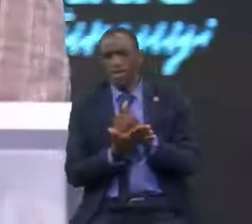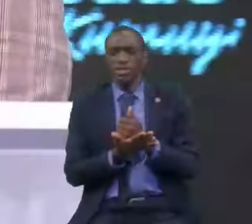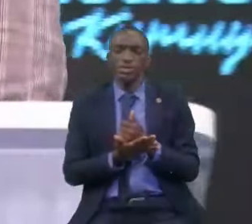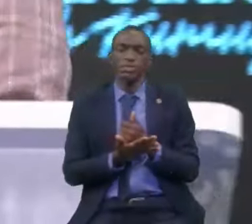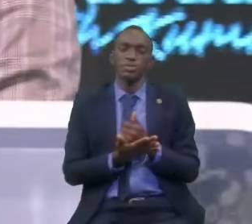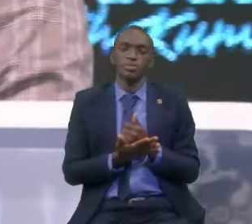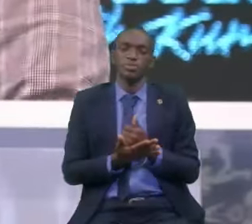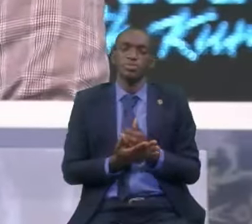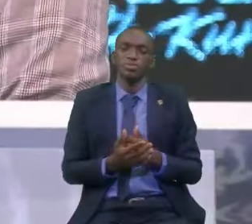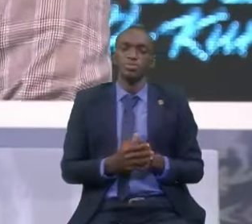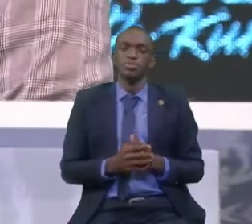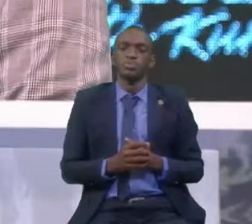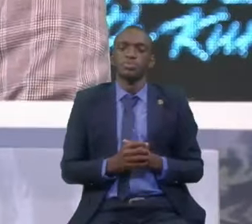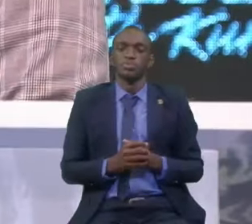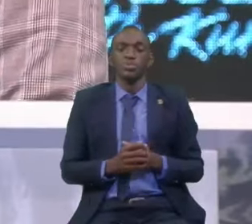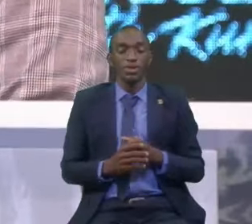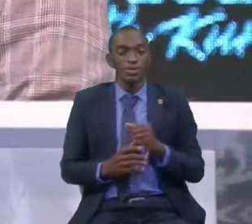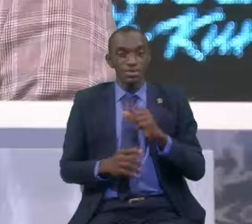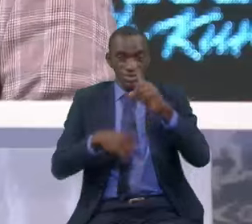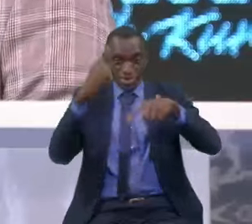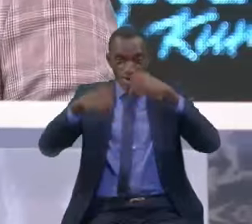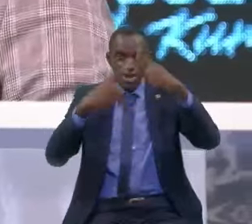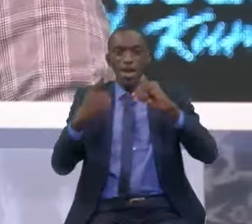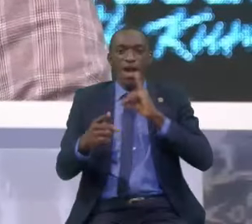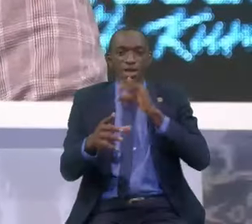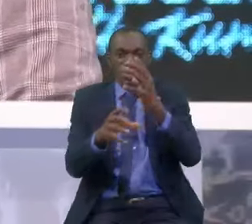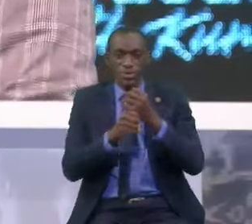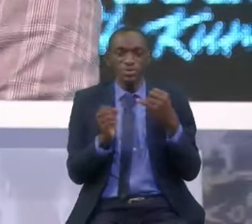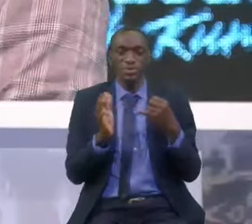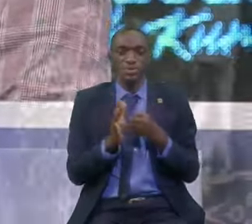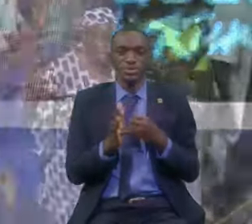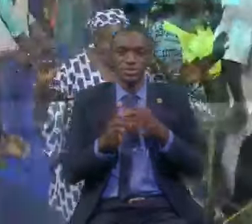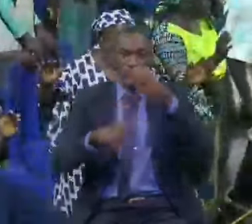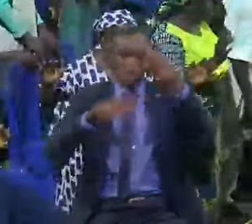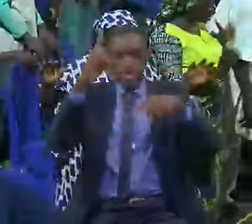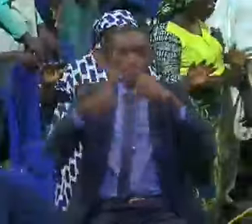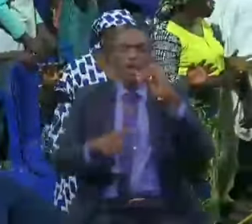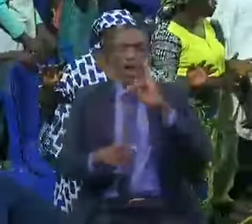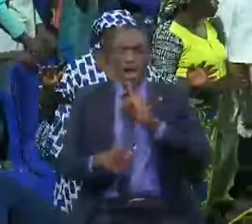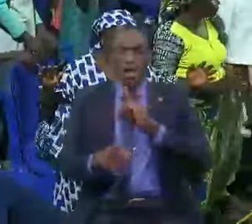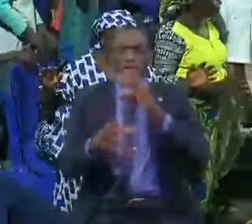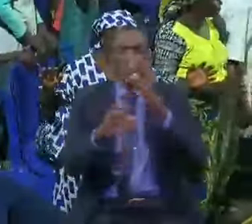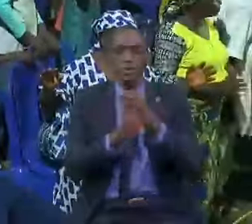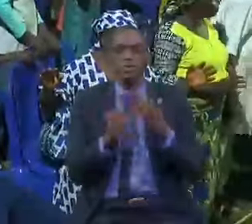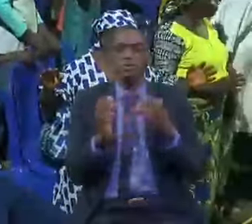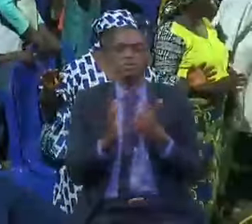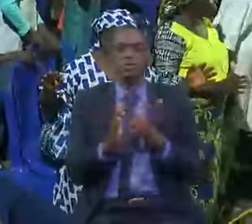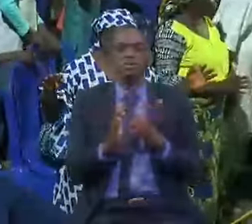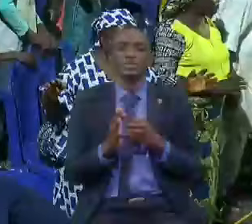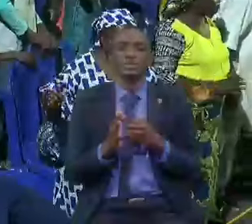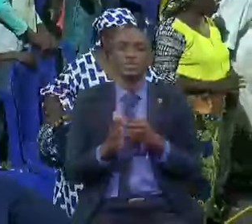pray I got it I got it I got if you get